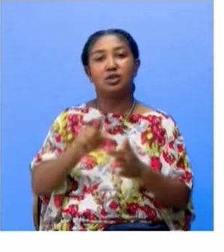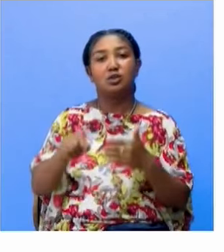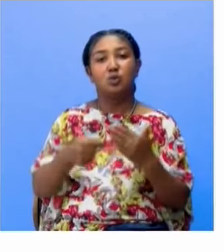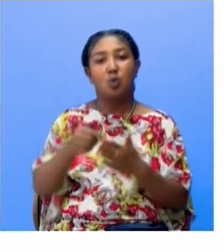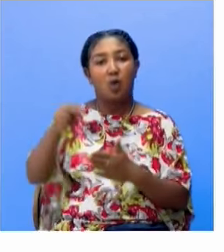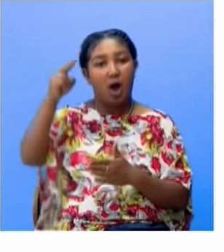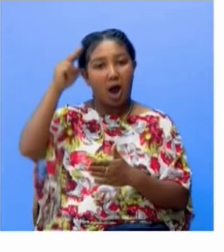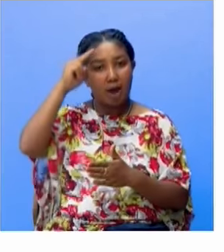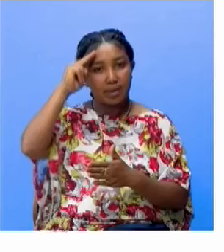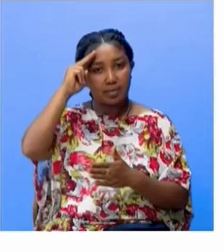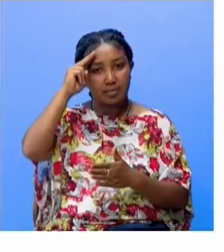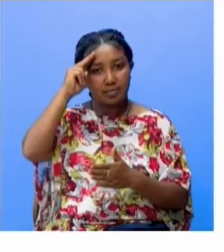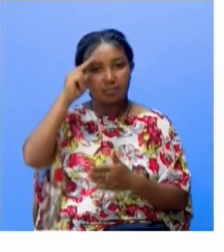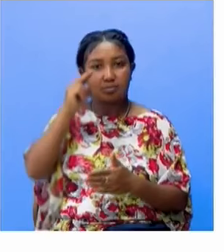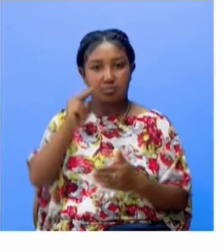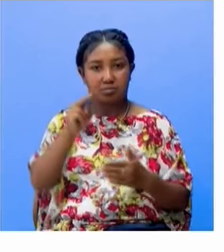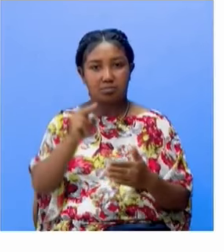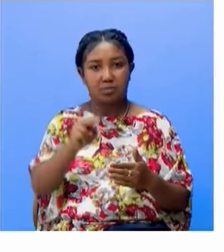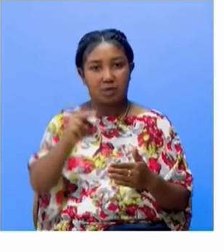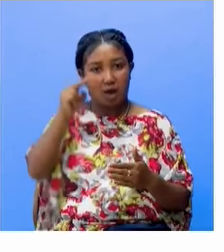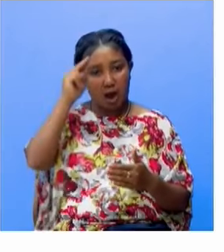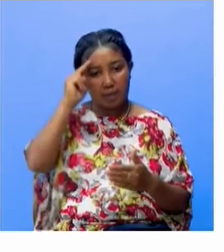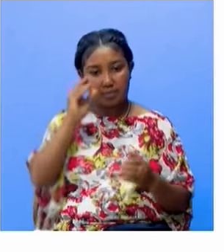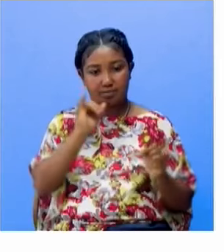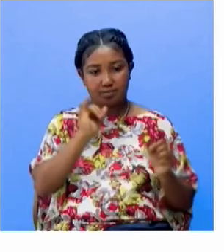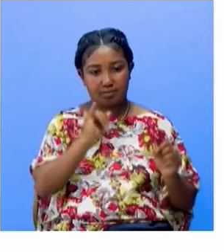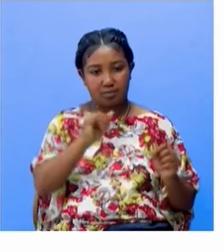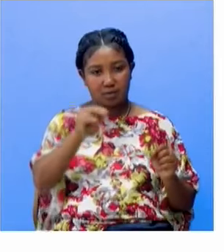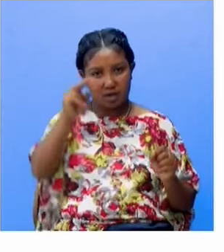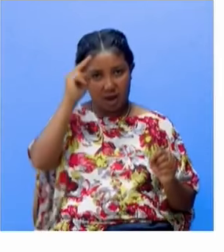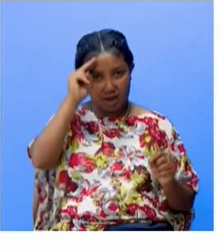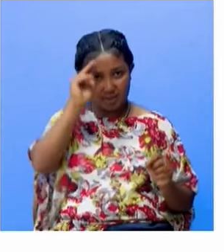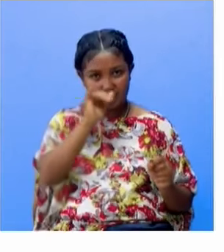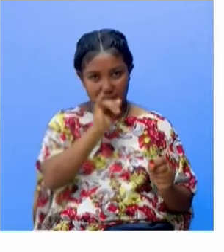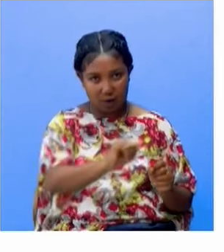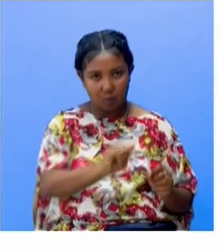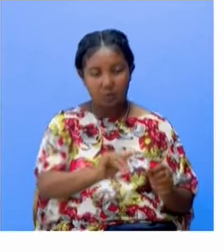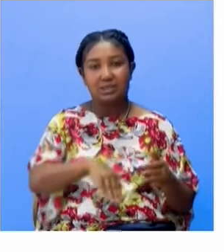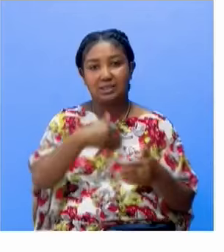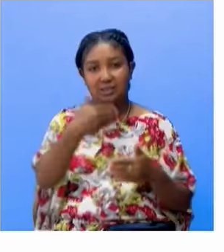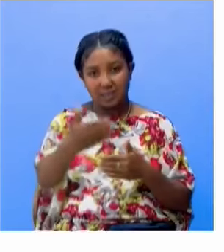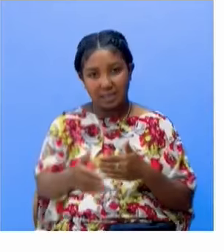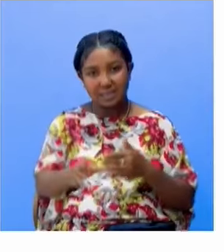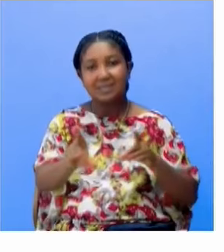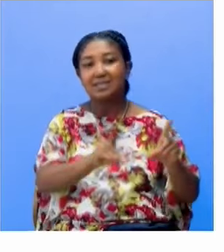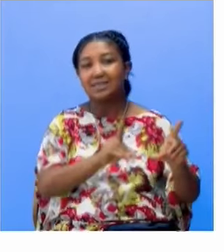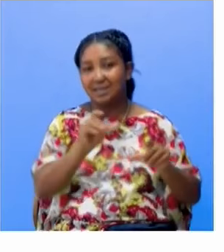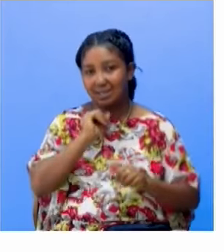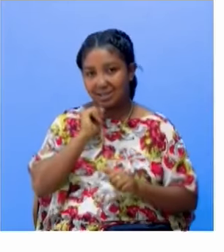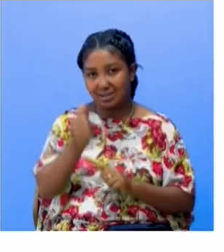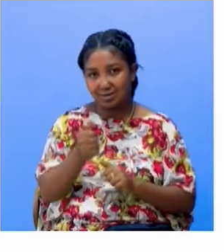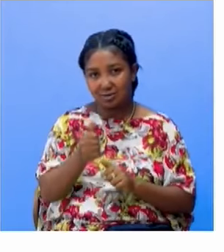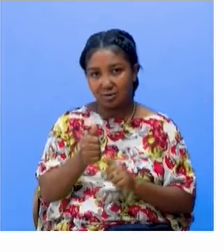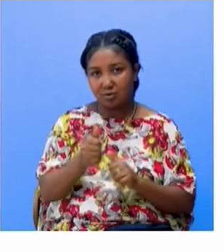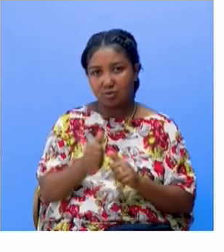Habib should be written. It should be here. Habib then didn't. Don't worry about the subject.